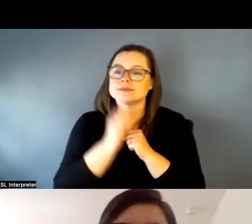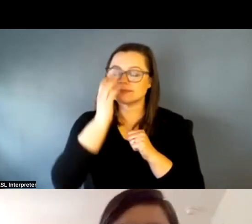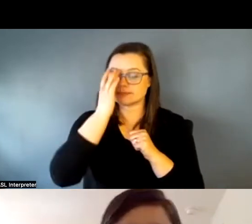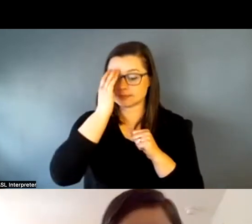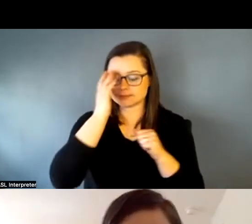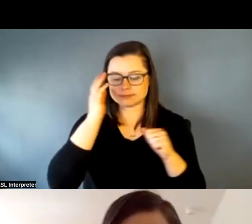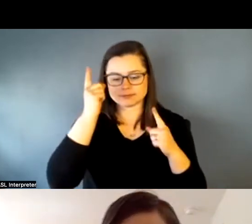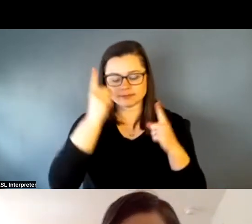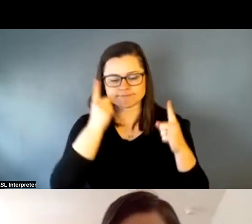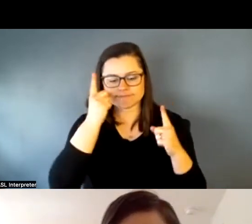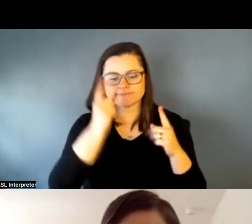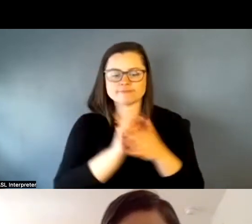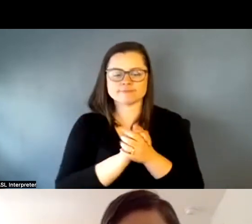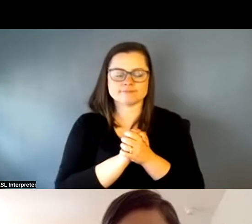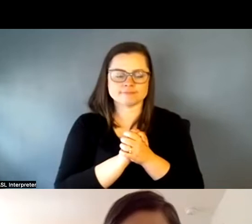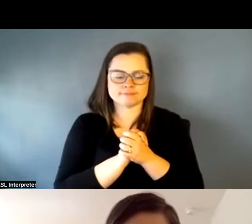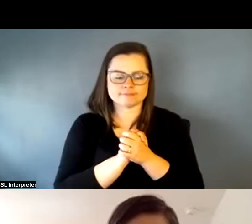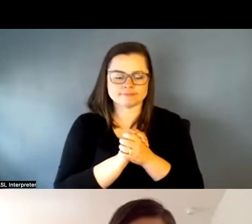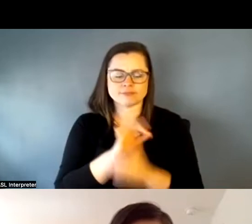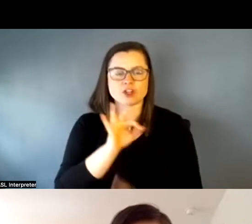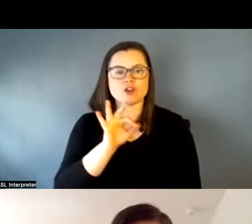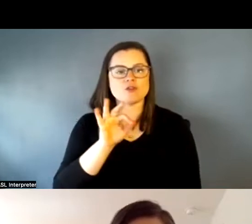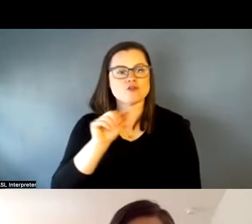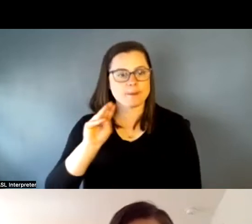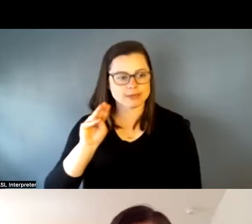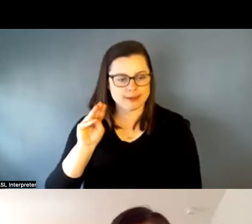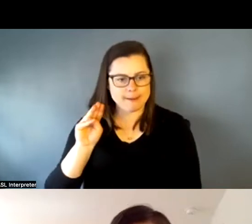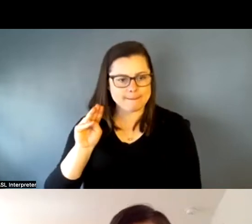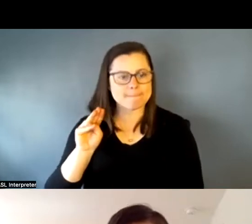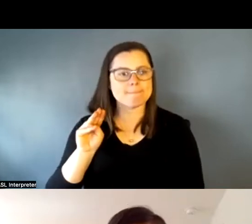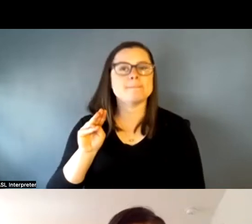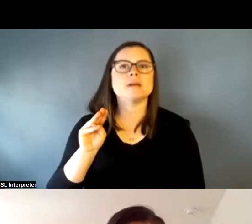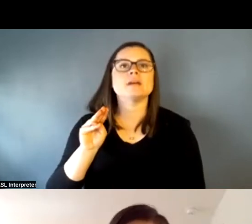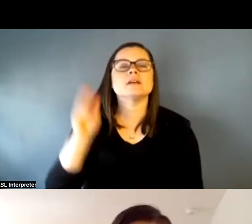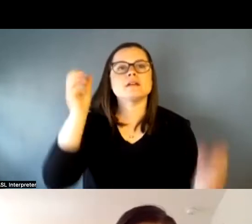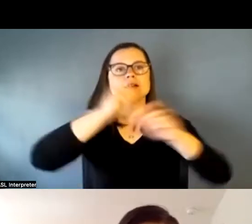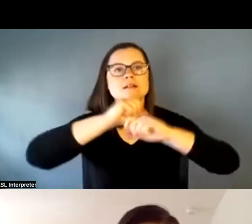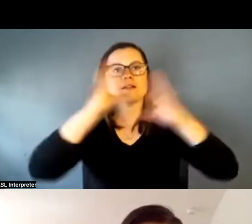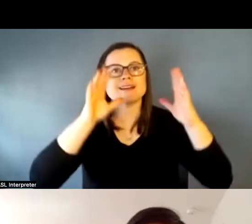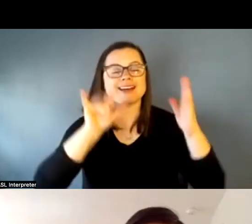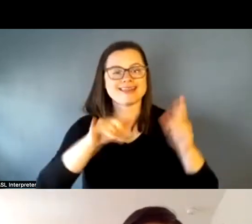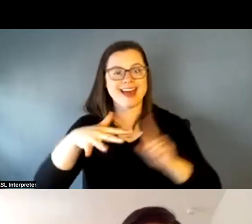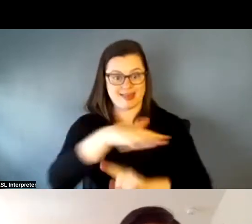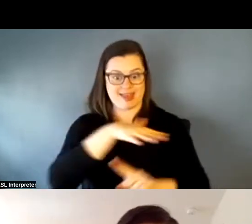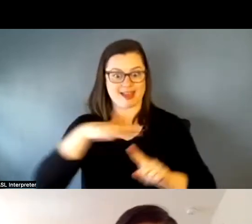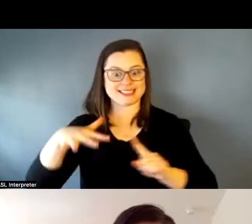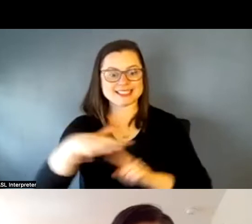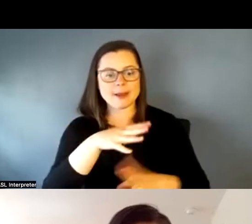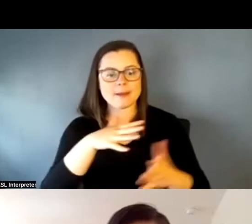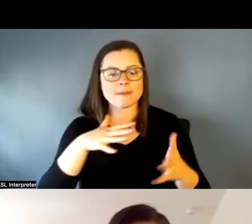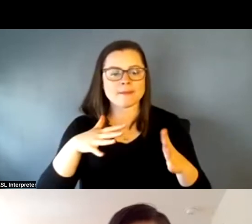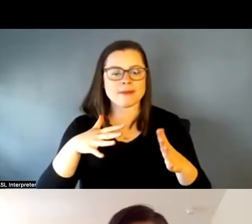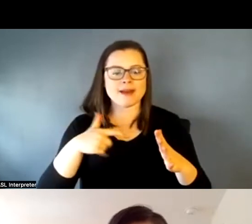thinking about the Frye Art Museum, it's a landscape that I'd kind of like traversed